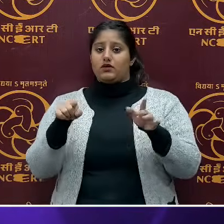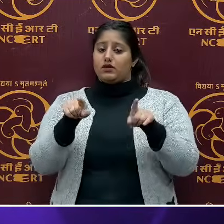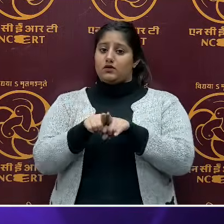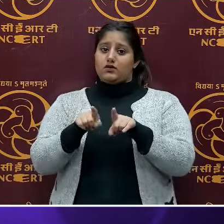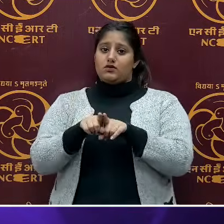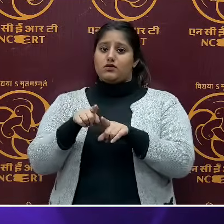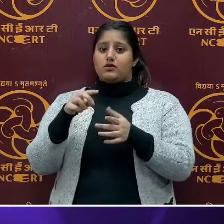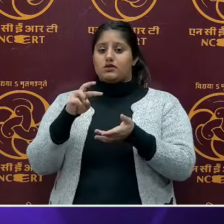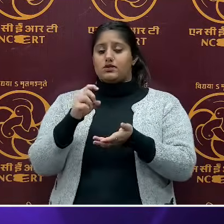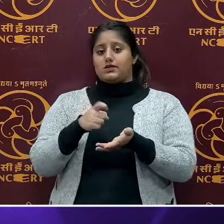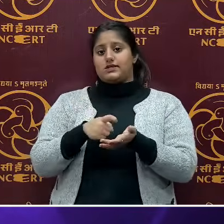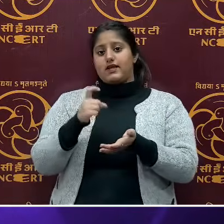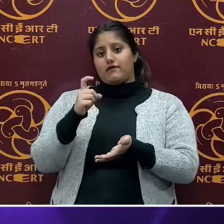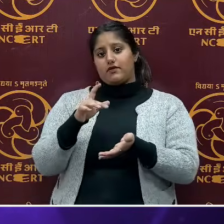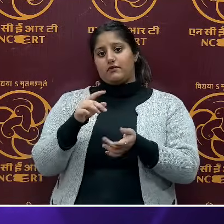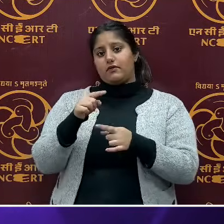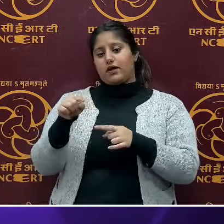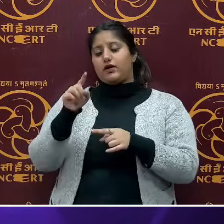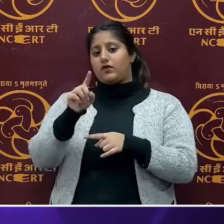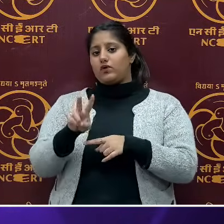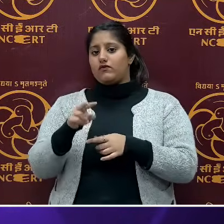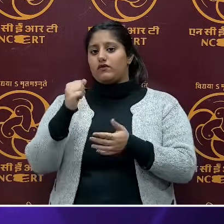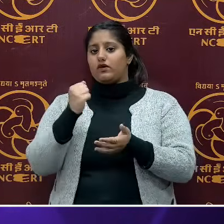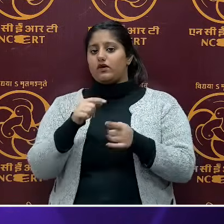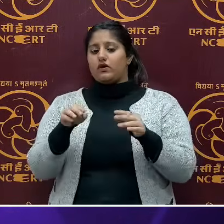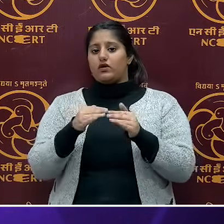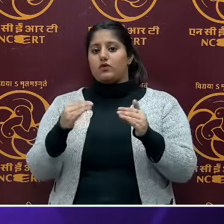into 12. So, both